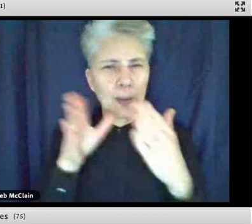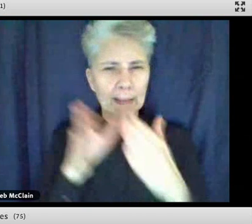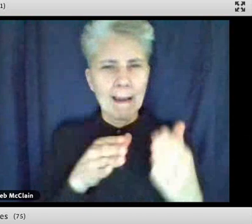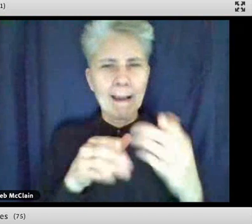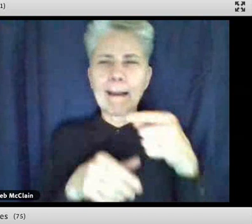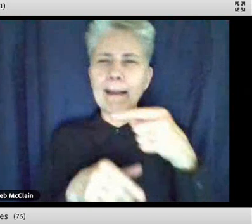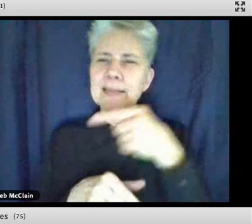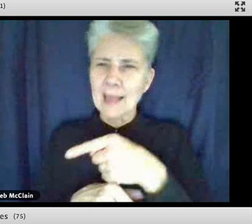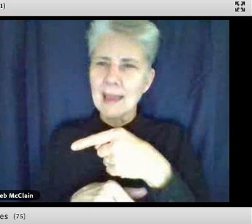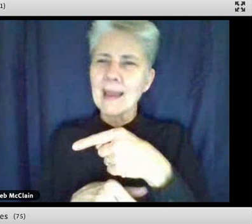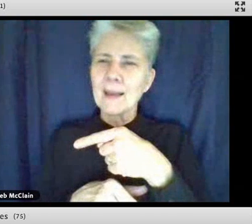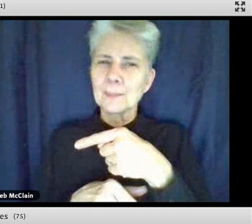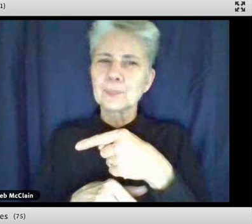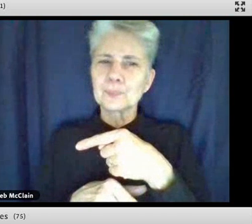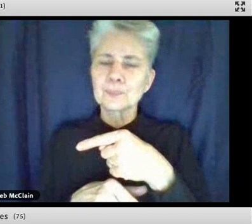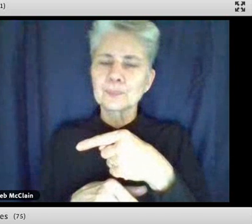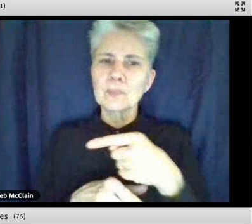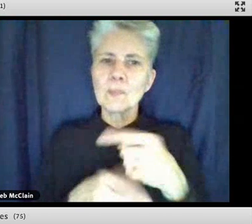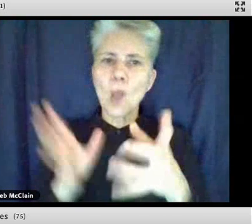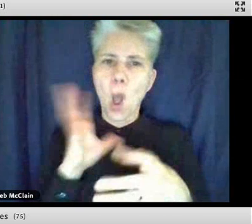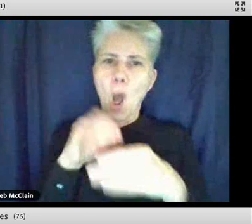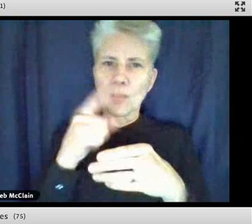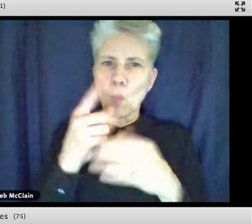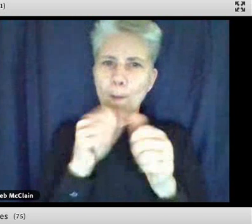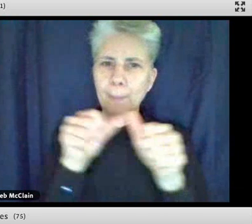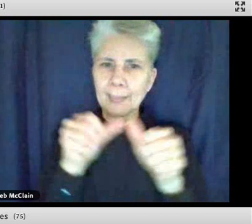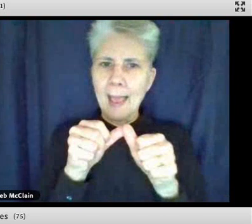for a site, you can put it there.